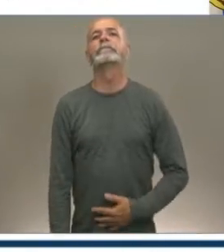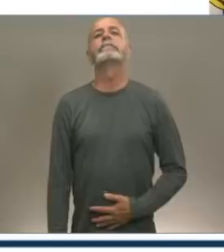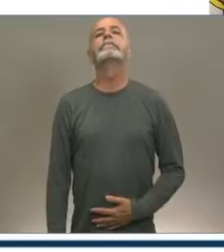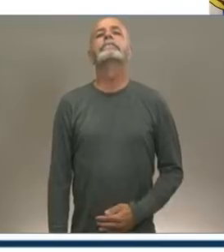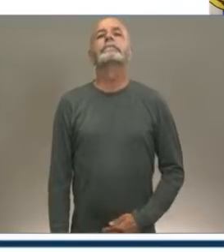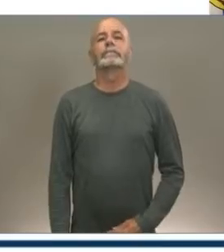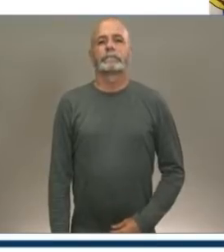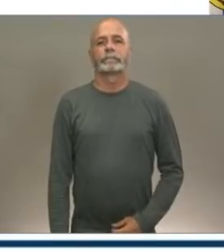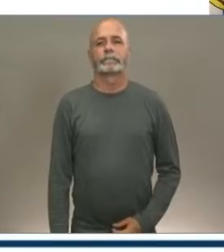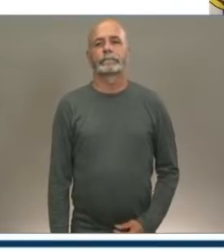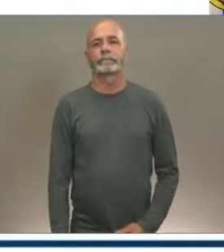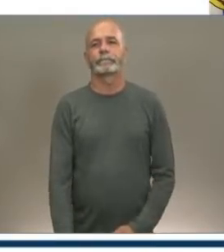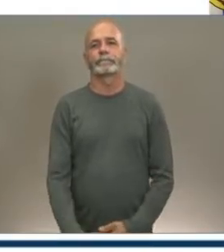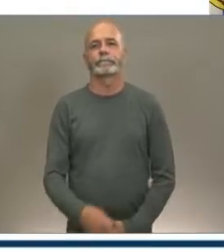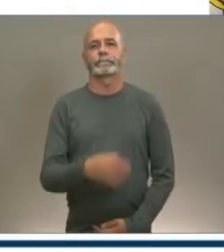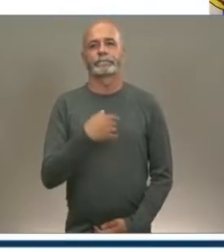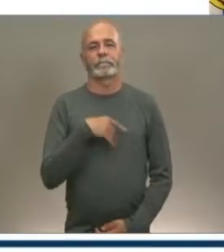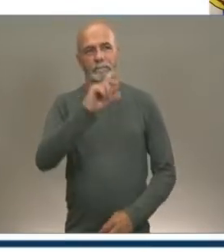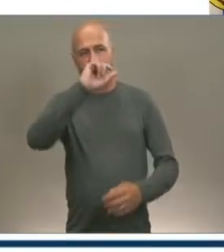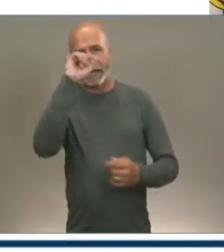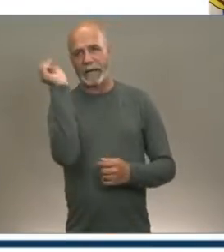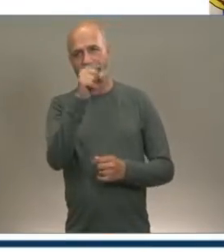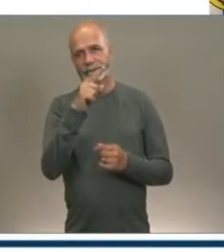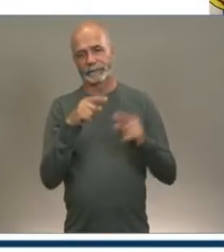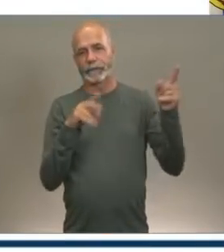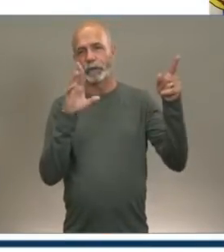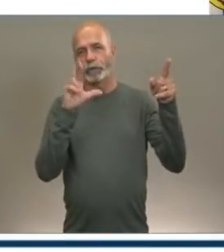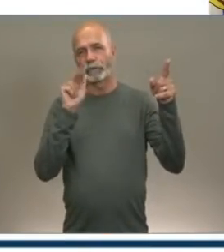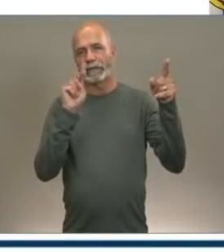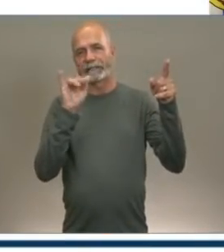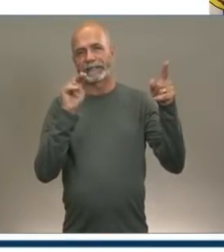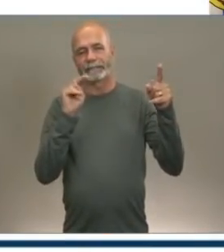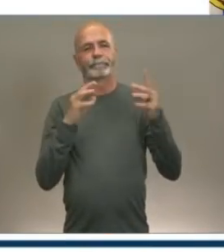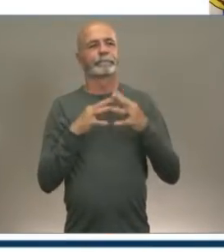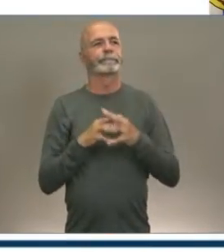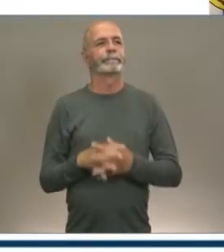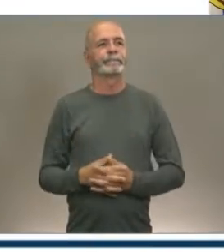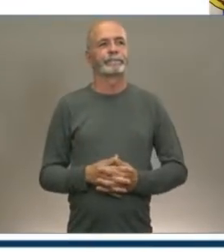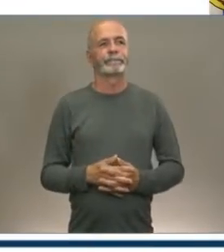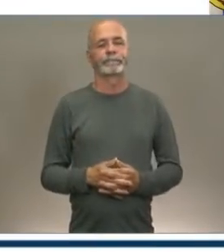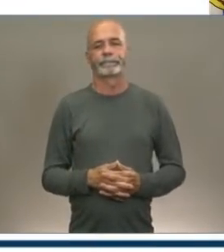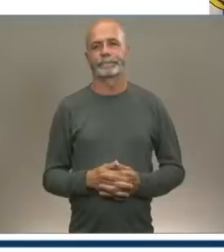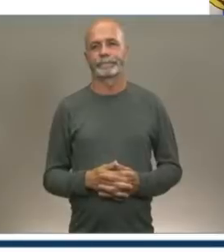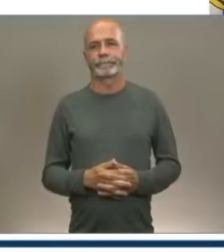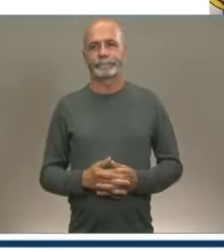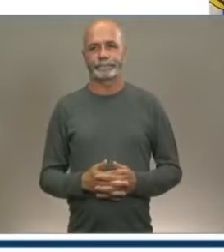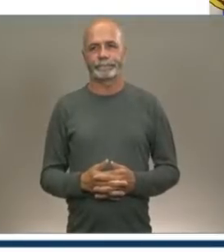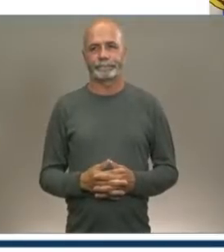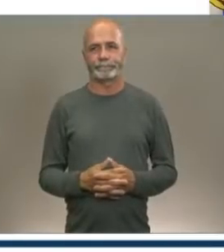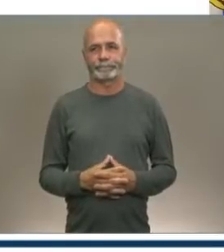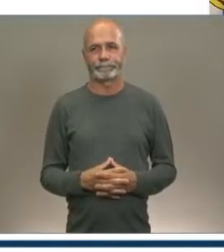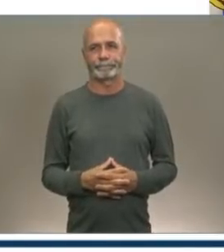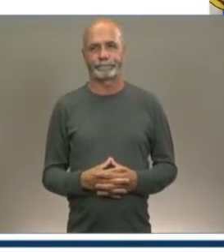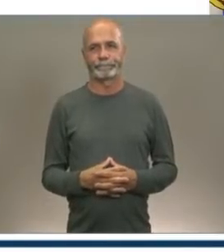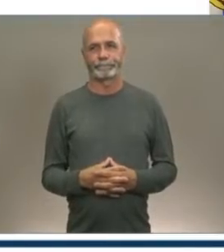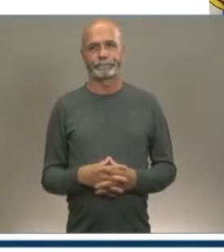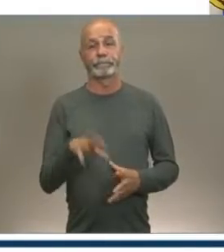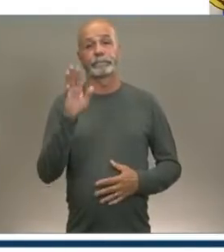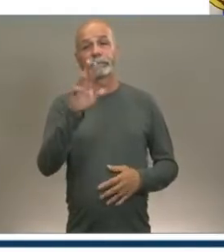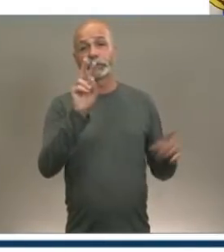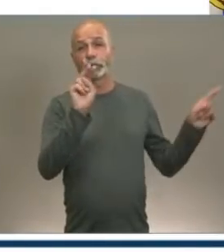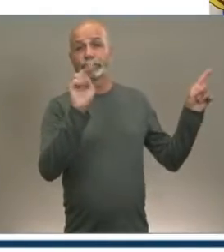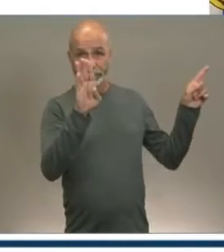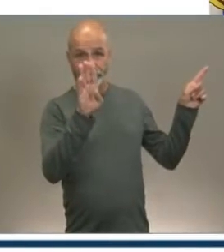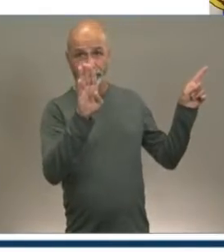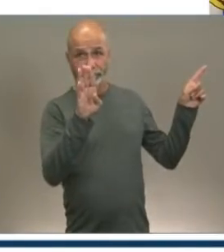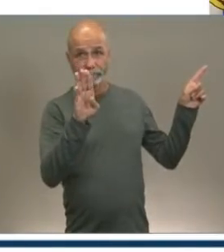Hi, this is a question for Premier Rankin. In light of the fact that New Brunswick has opened up its doors at midnight